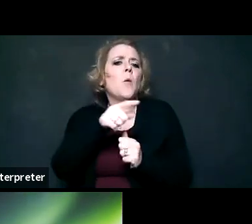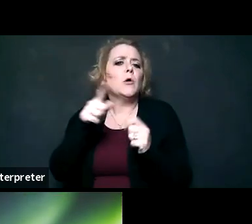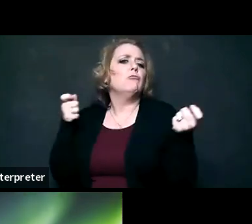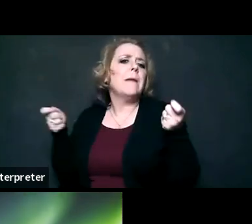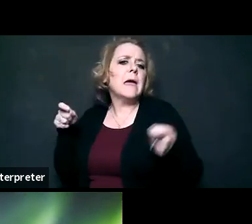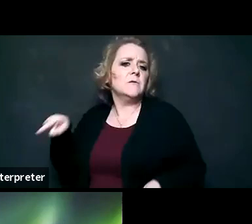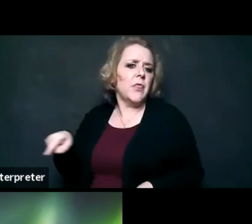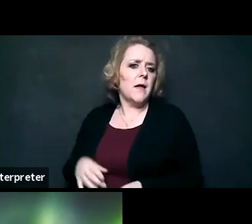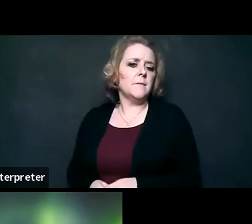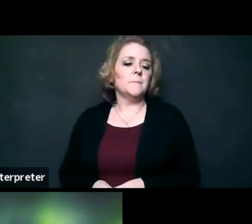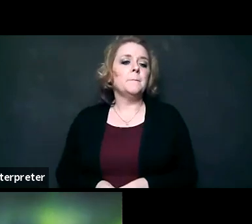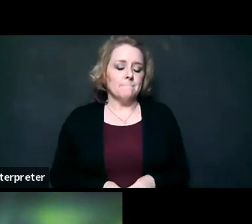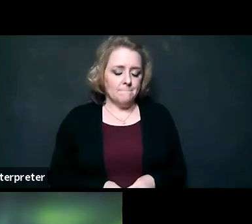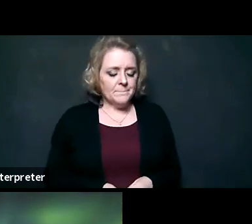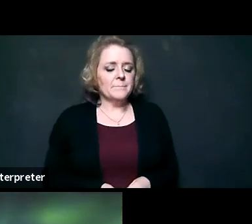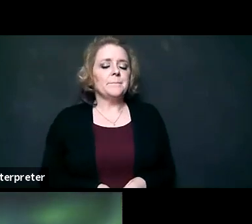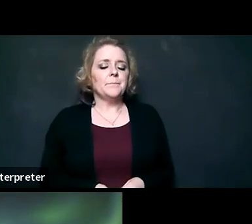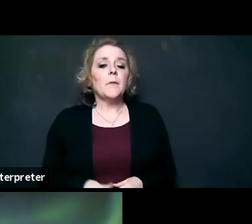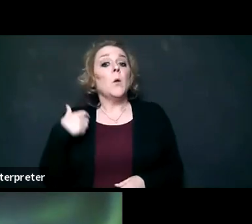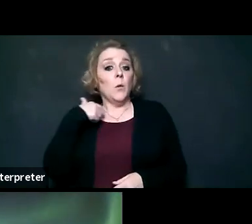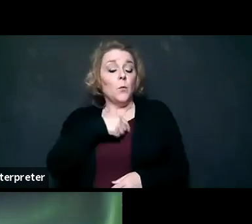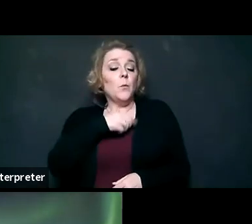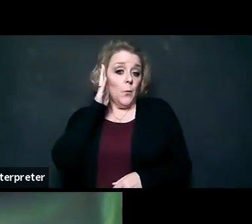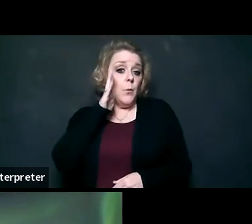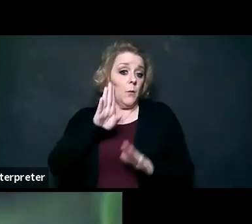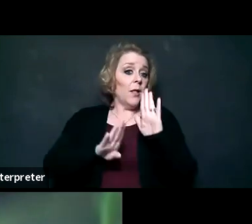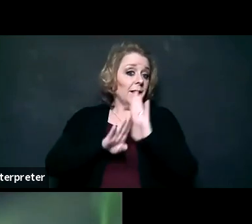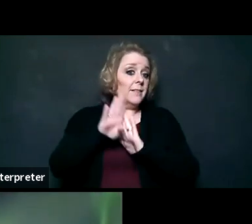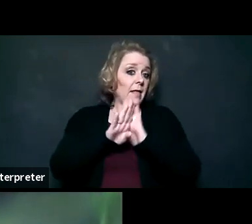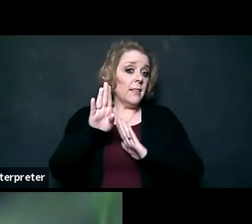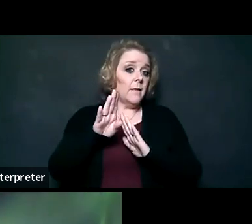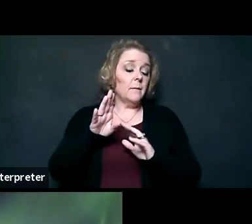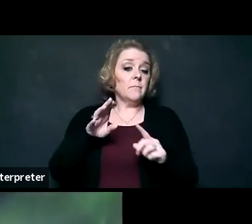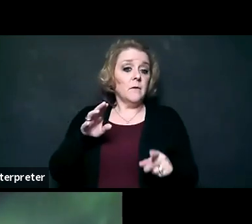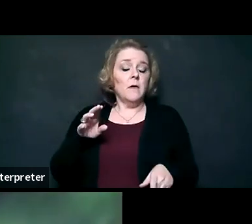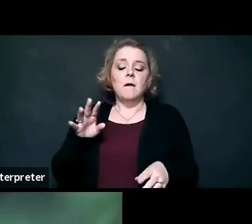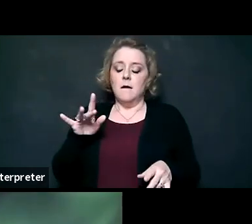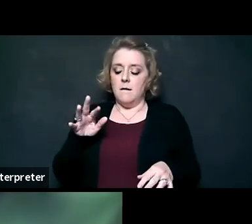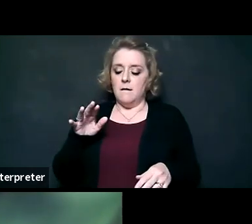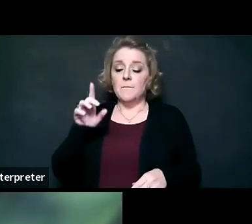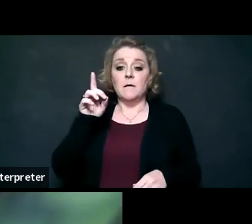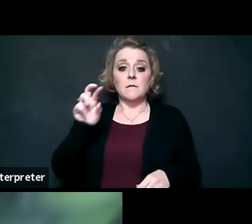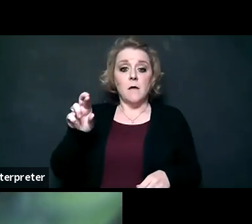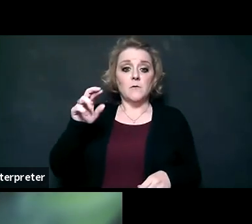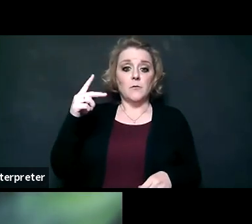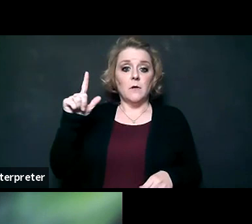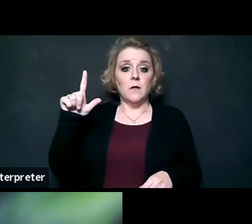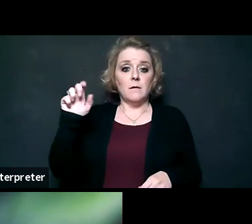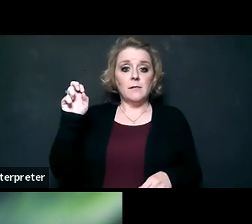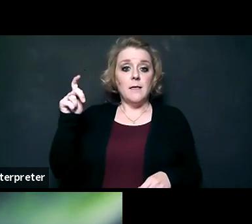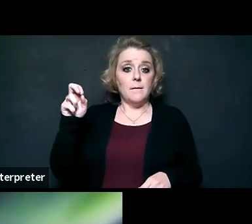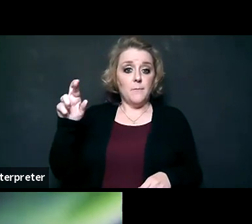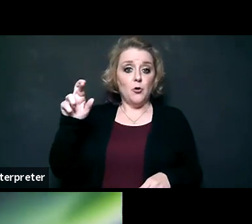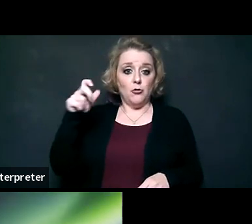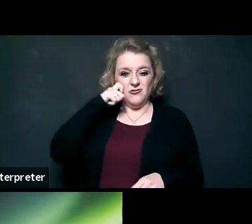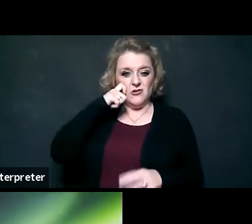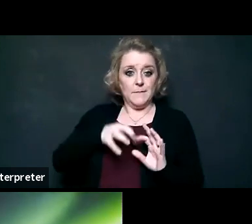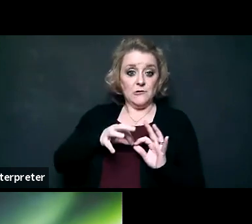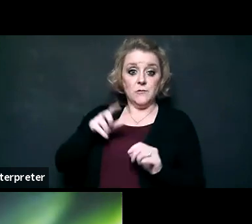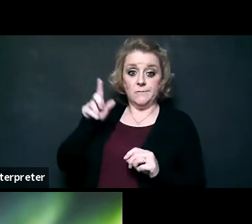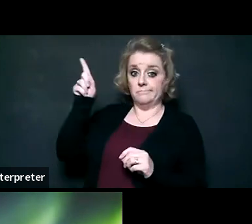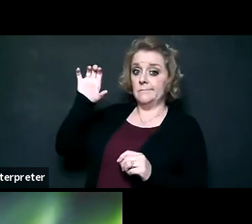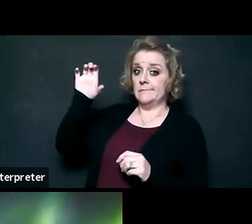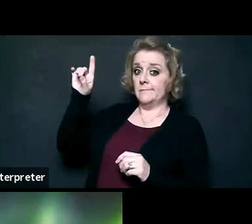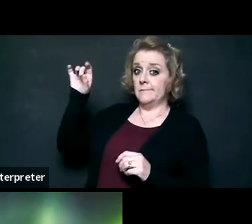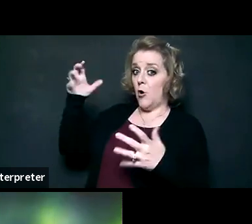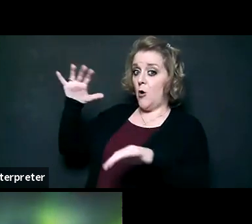Yeah, so we will develop there are some guidelines. Actually, Dr. Klepper mentioned them. There are actually already some very good